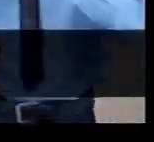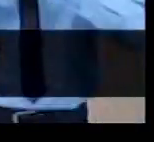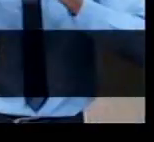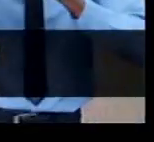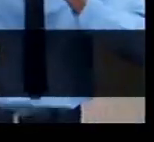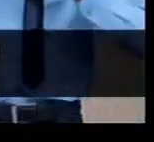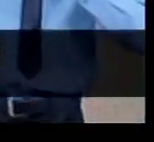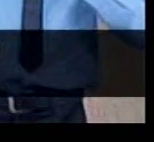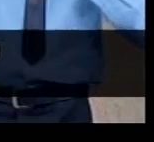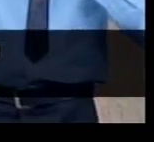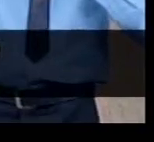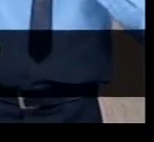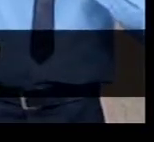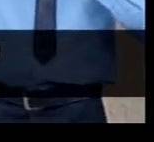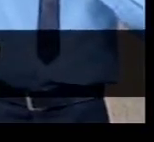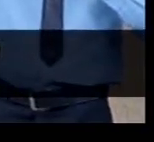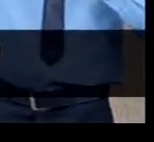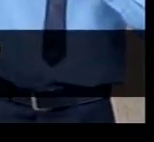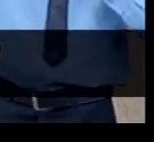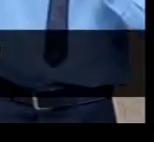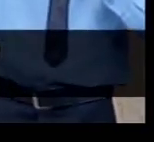that's taken his